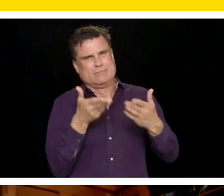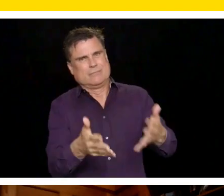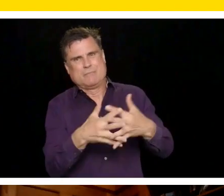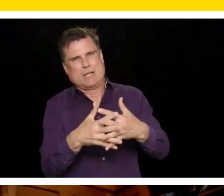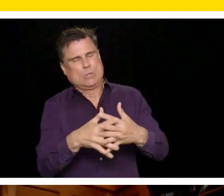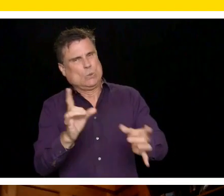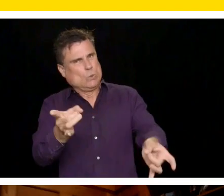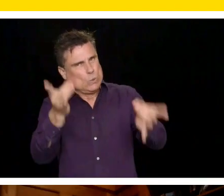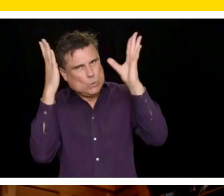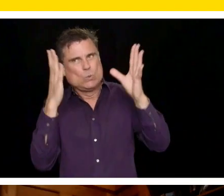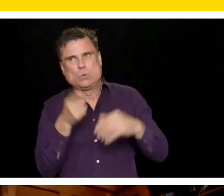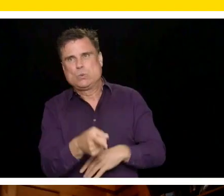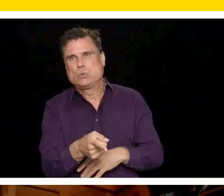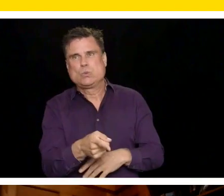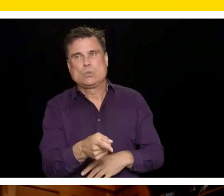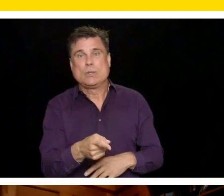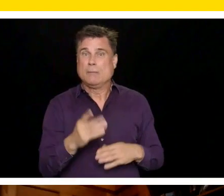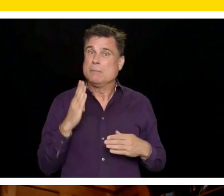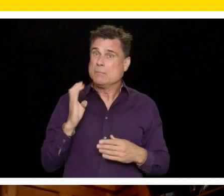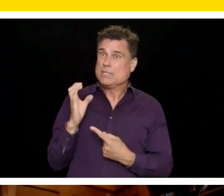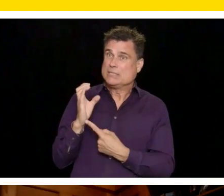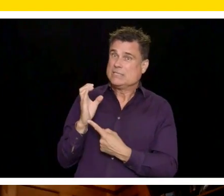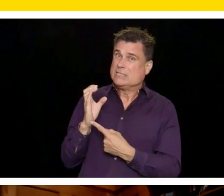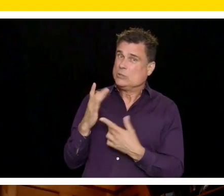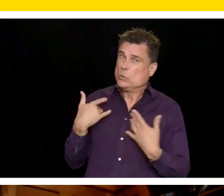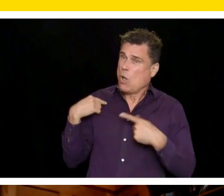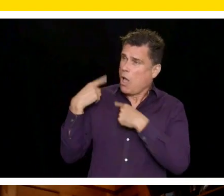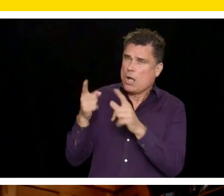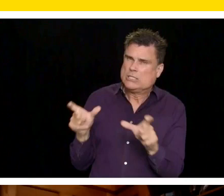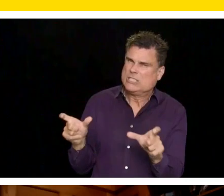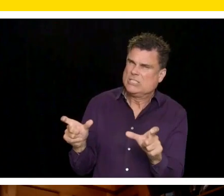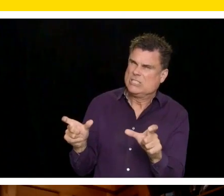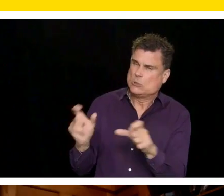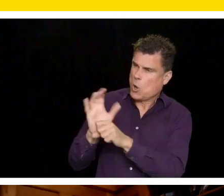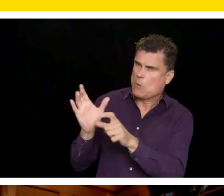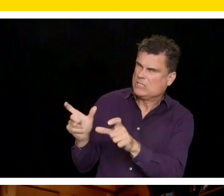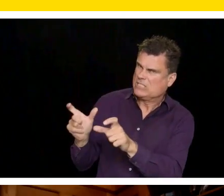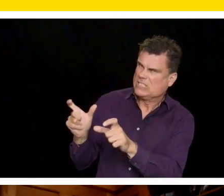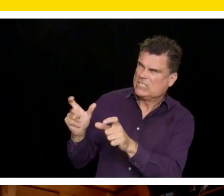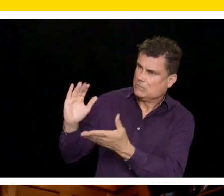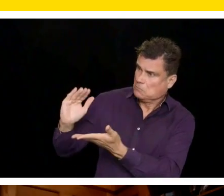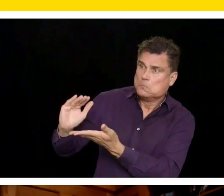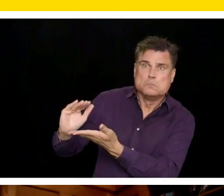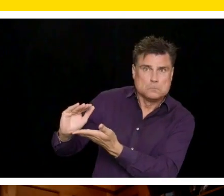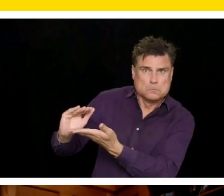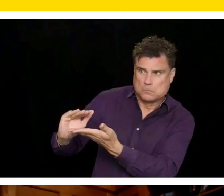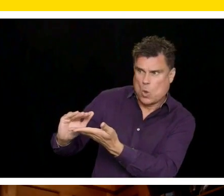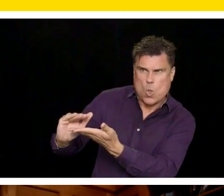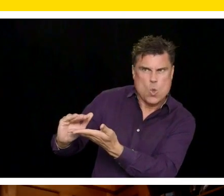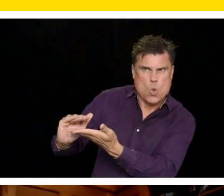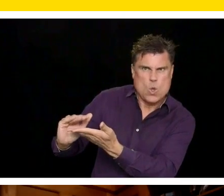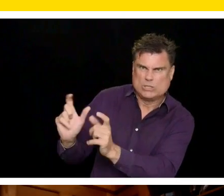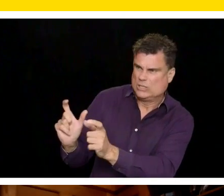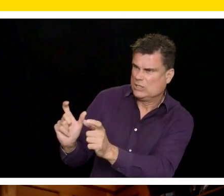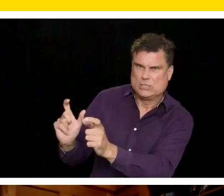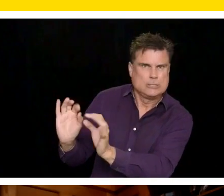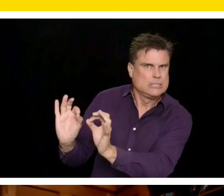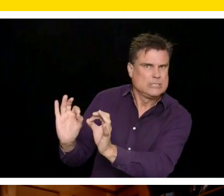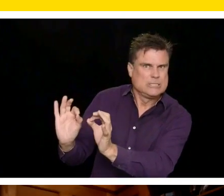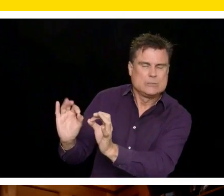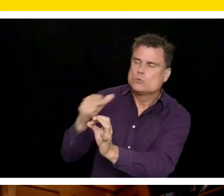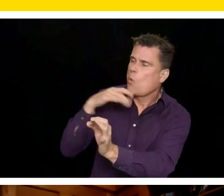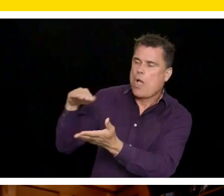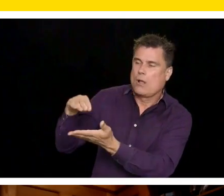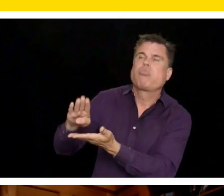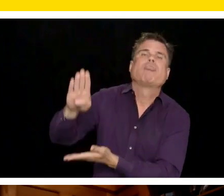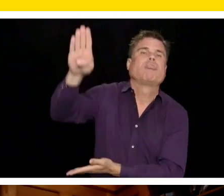see COVID-19 increase in British Columbia. Thank you, Minister. The next question is